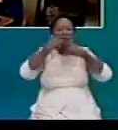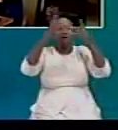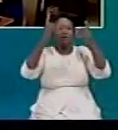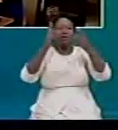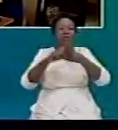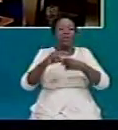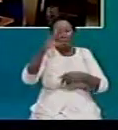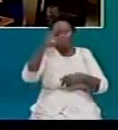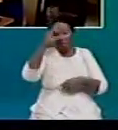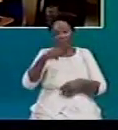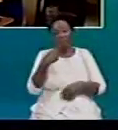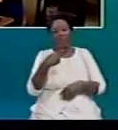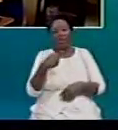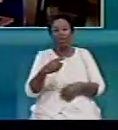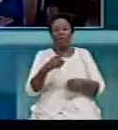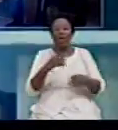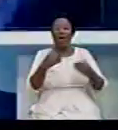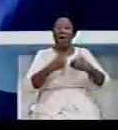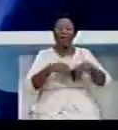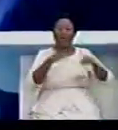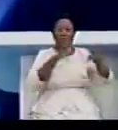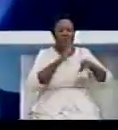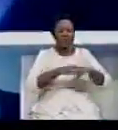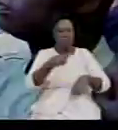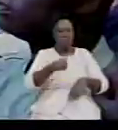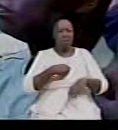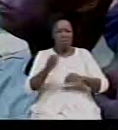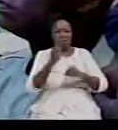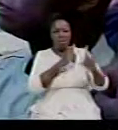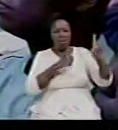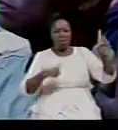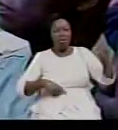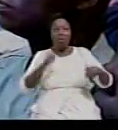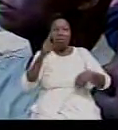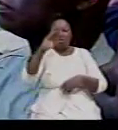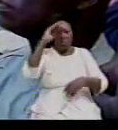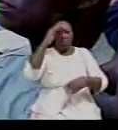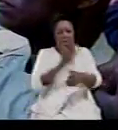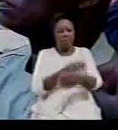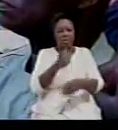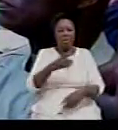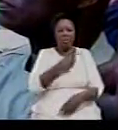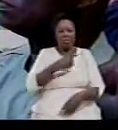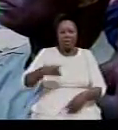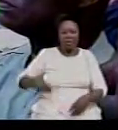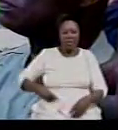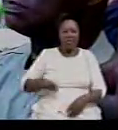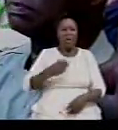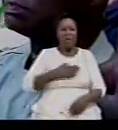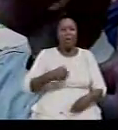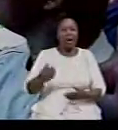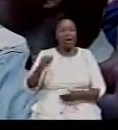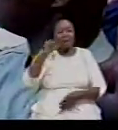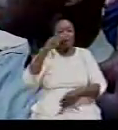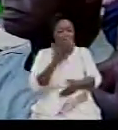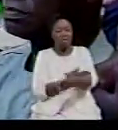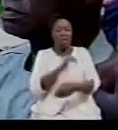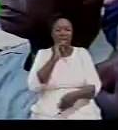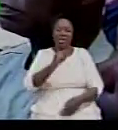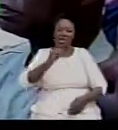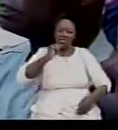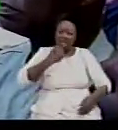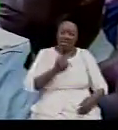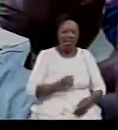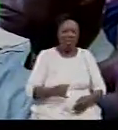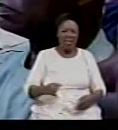mercy on me, O Lord, thou son of David. My daughter is grievously vexed with